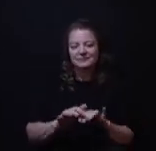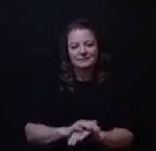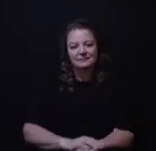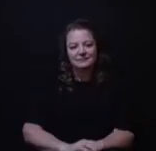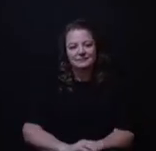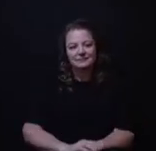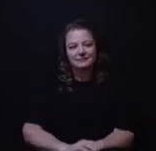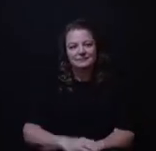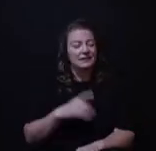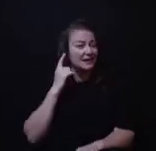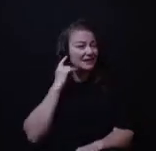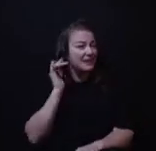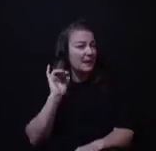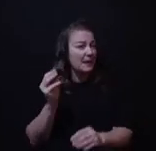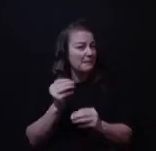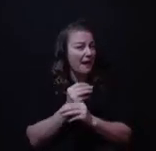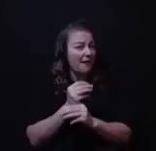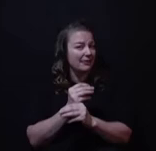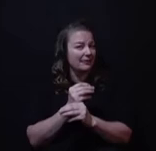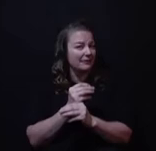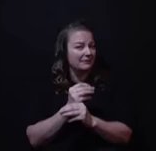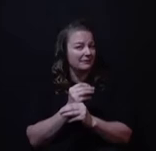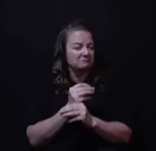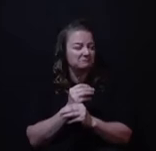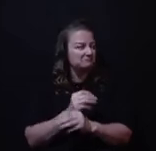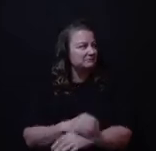Does that sound like math to you?